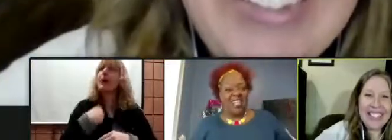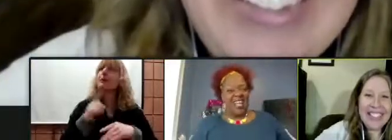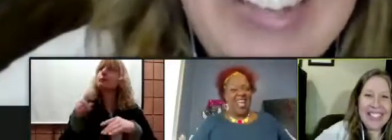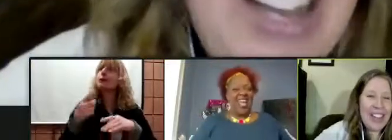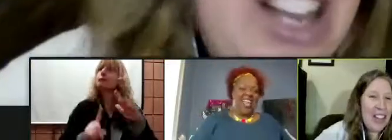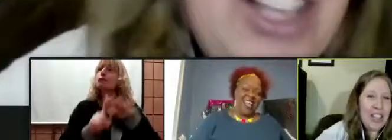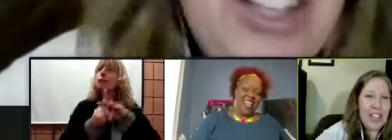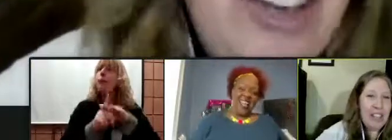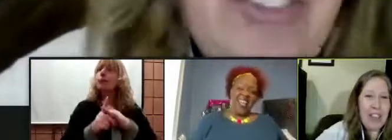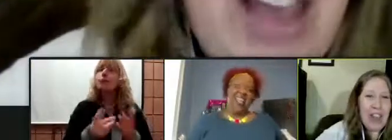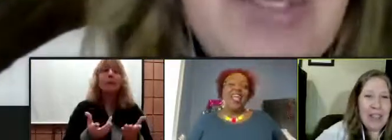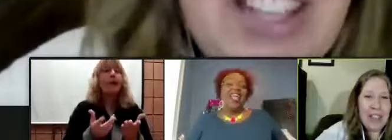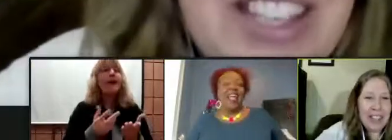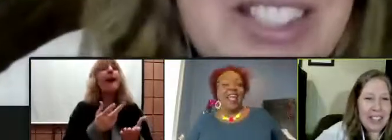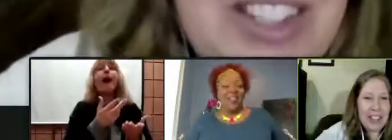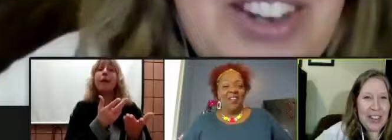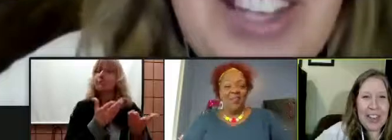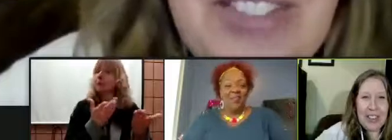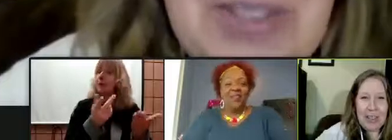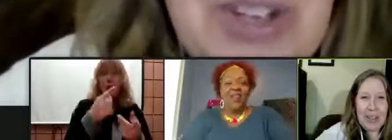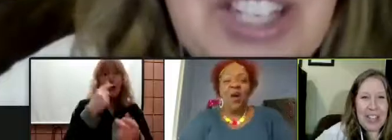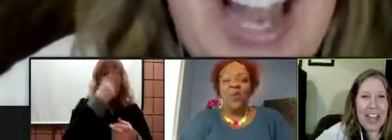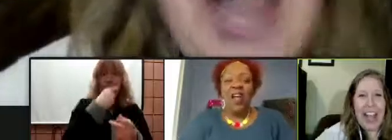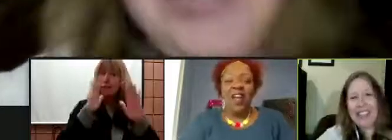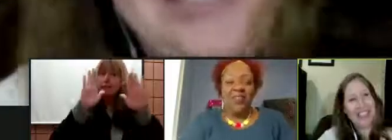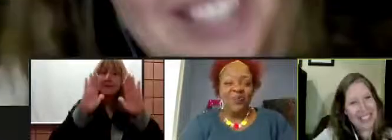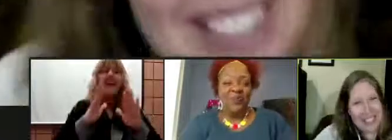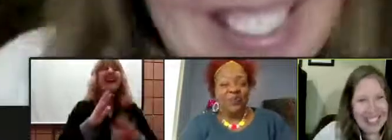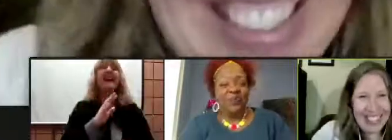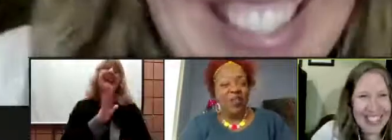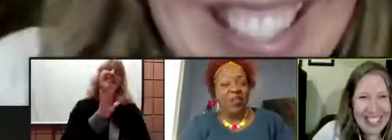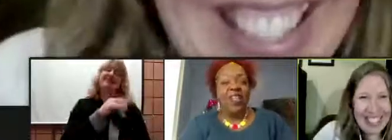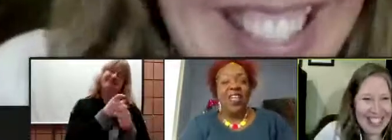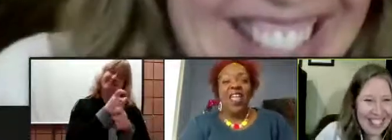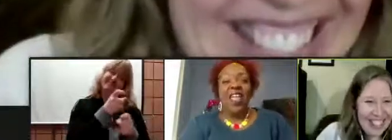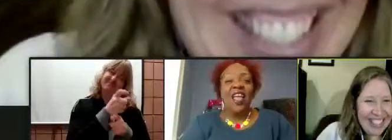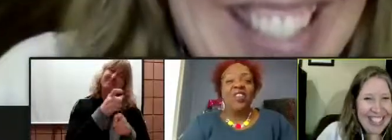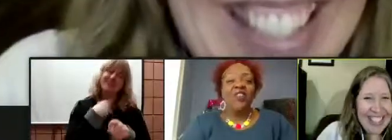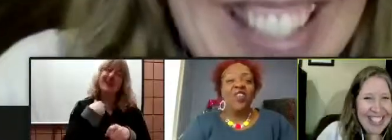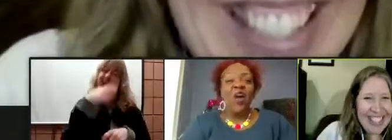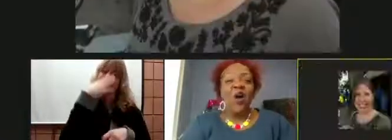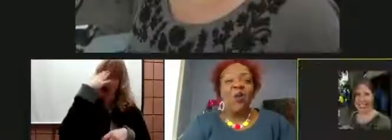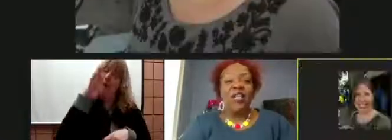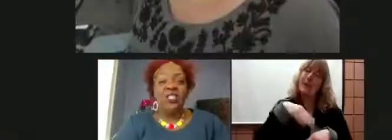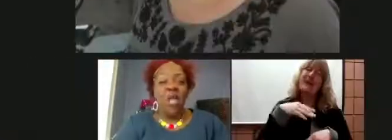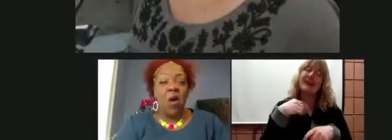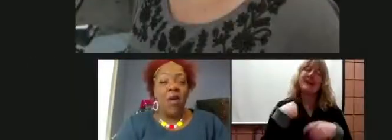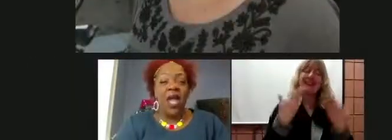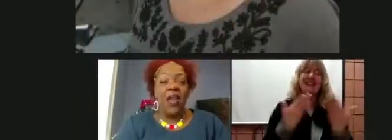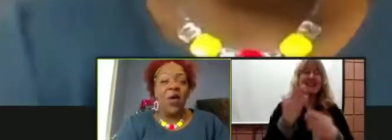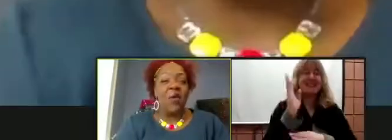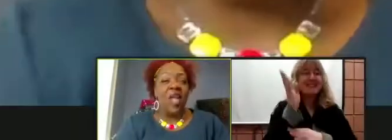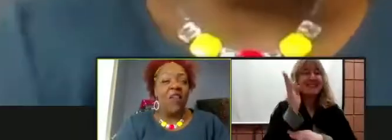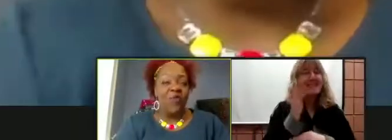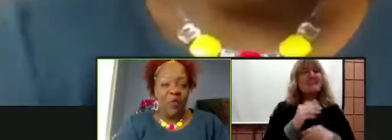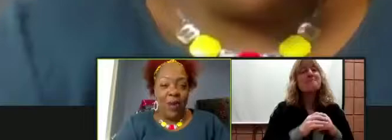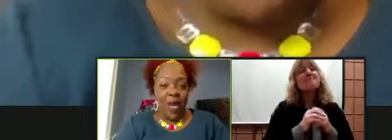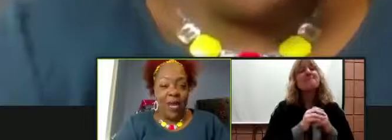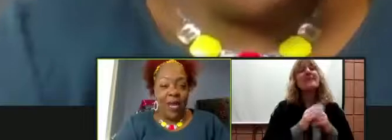it. You look fabulous. So give us what you got. So